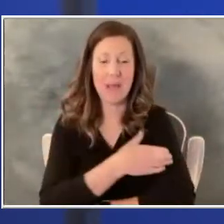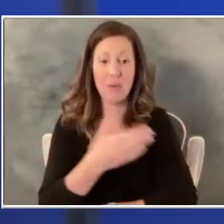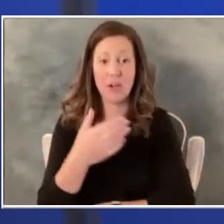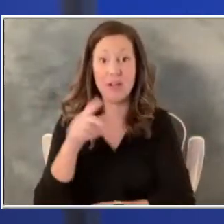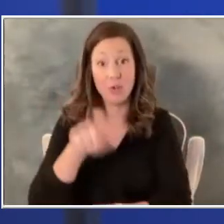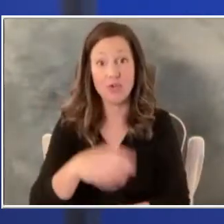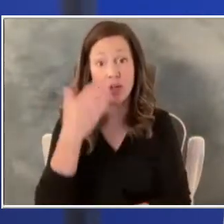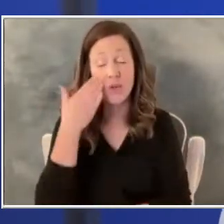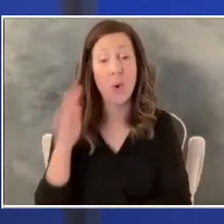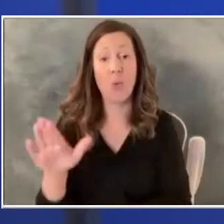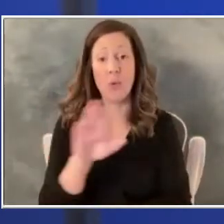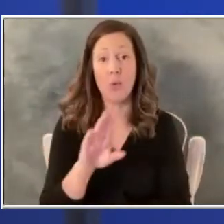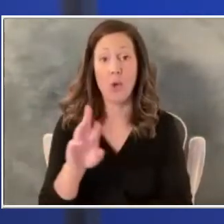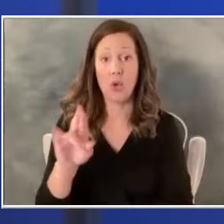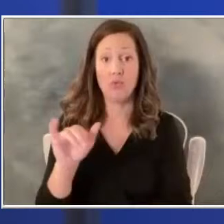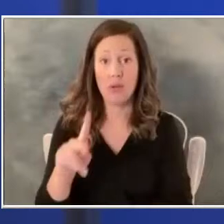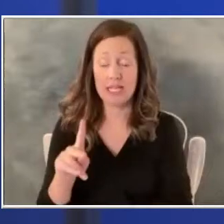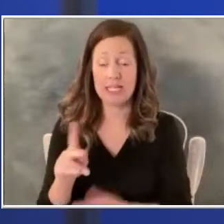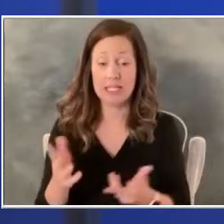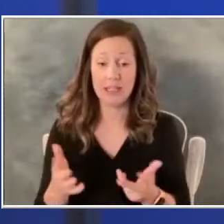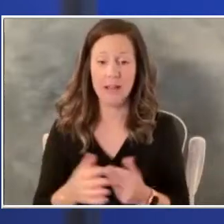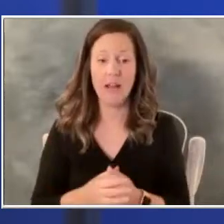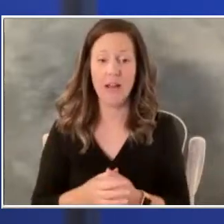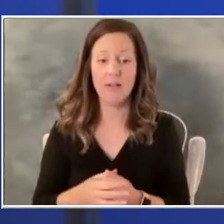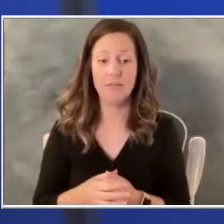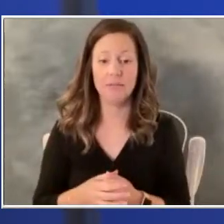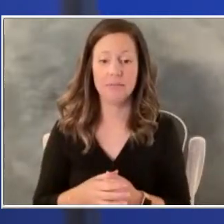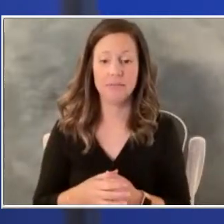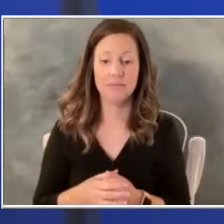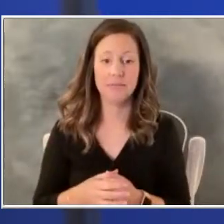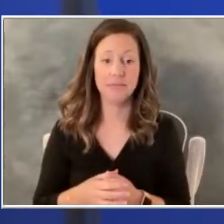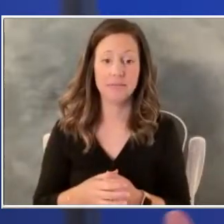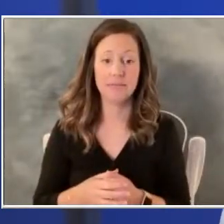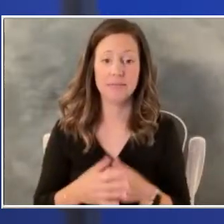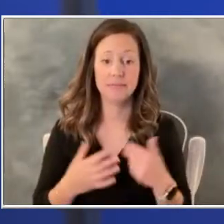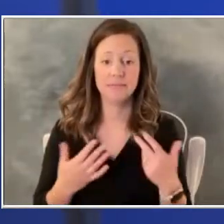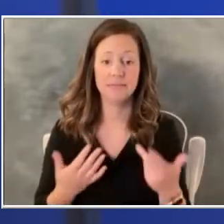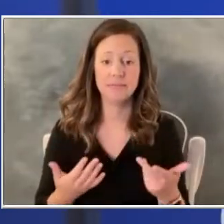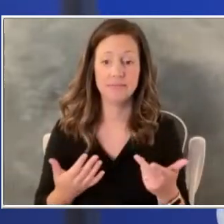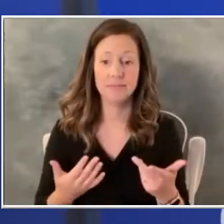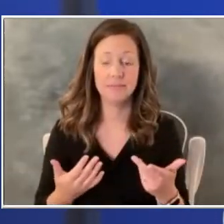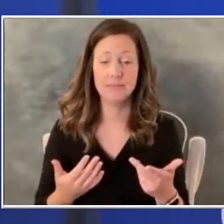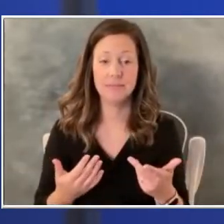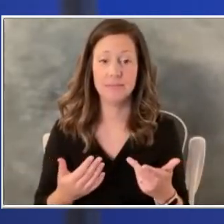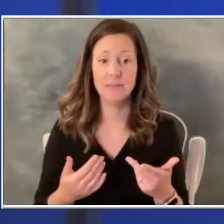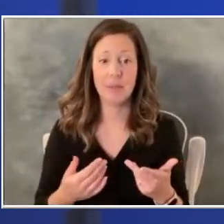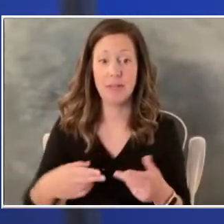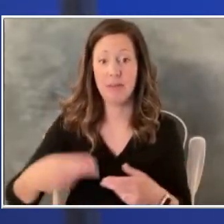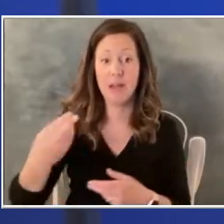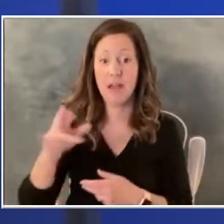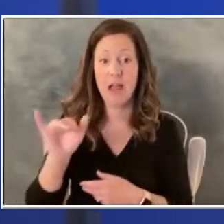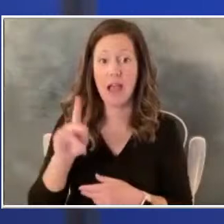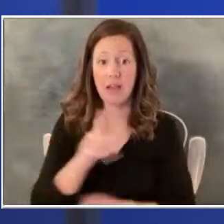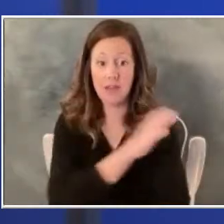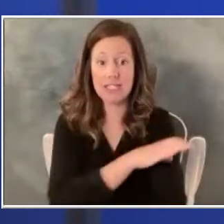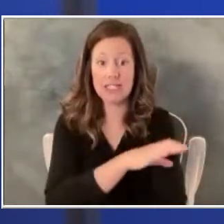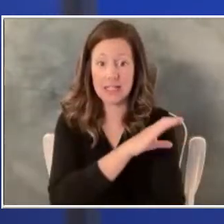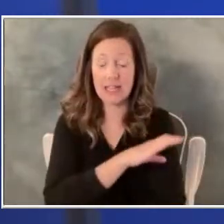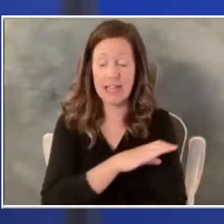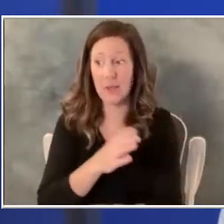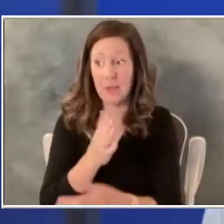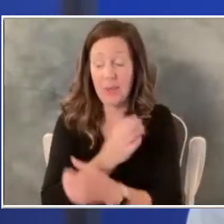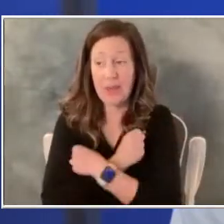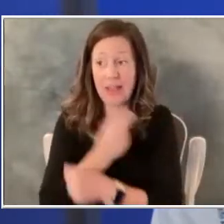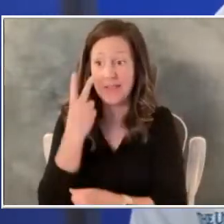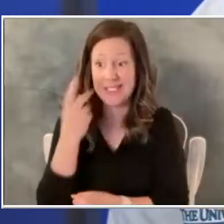Know from a high-risk clinic somewhere. You don't necessarily have to, we'd love to see you at KU, but you don't necessarily